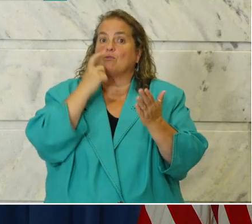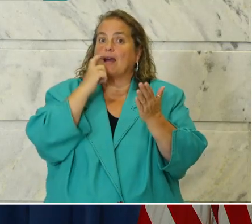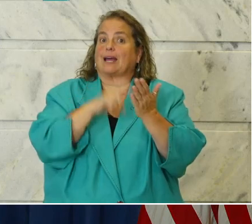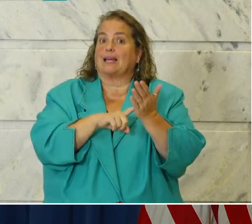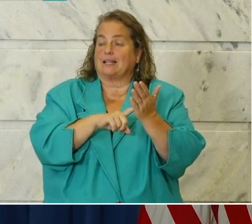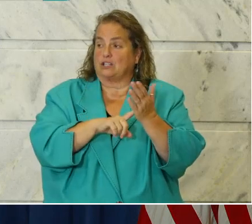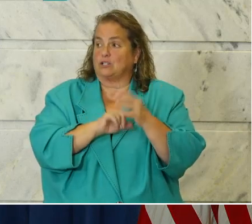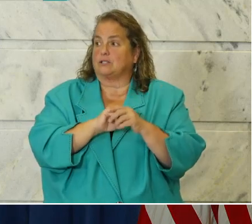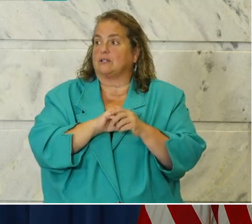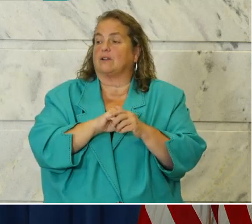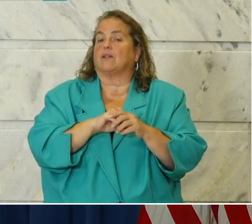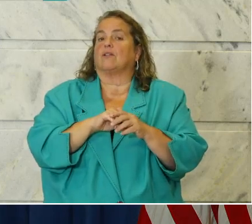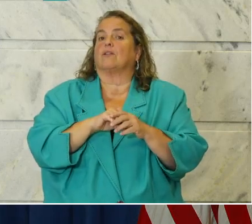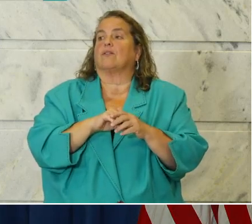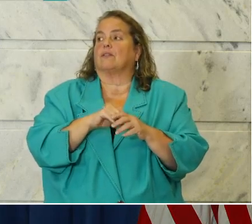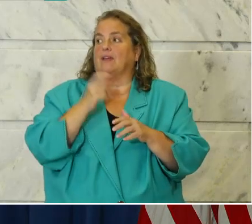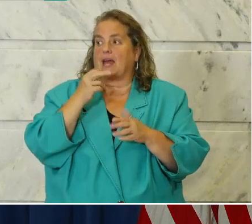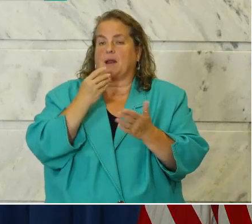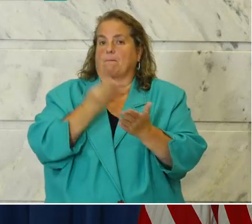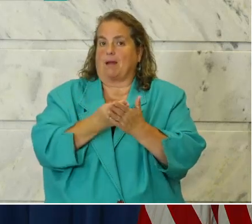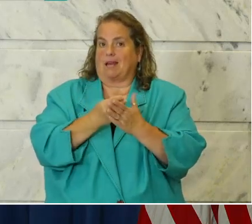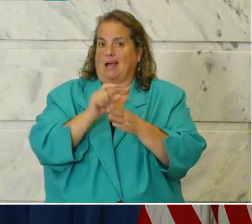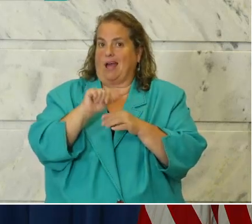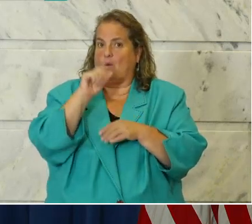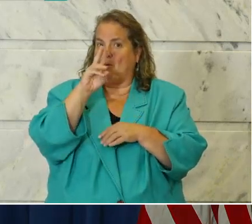and then monetary awards to the state.